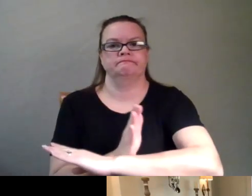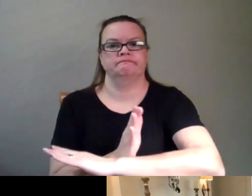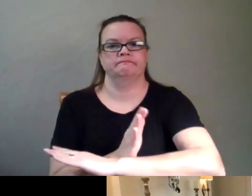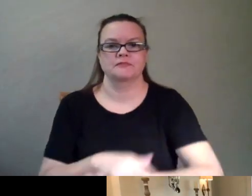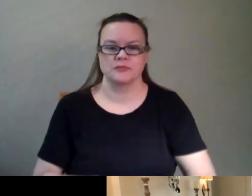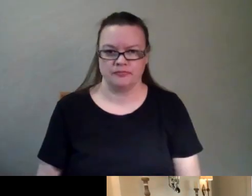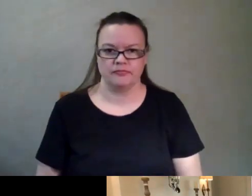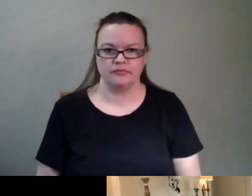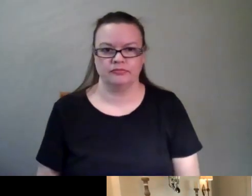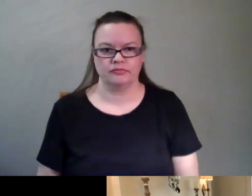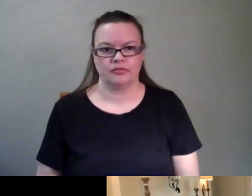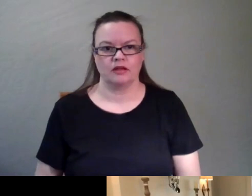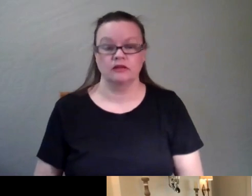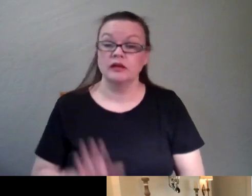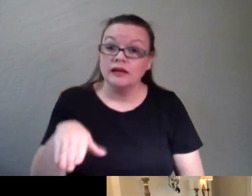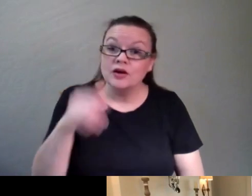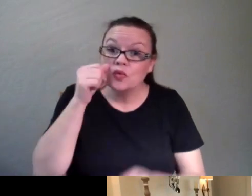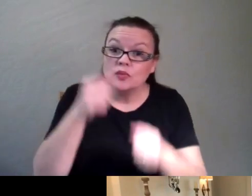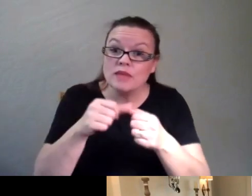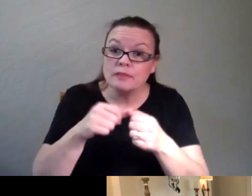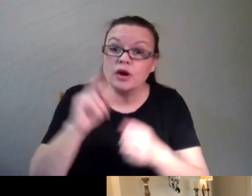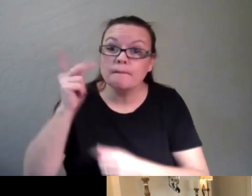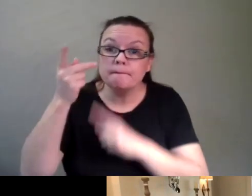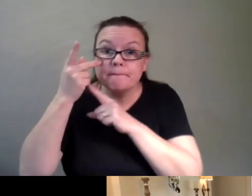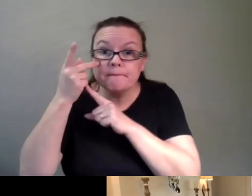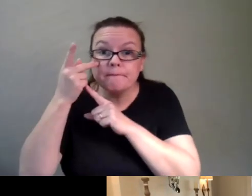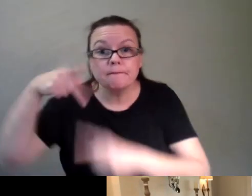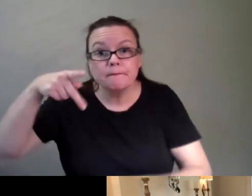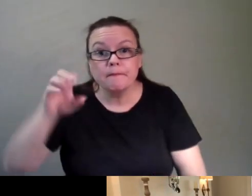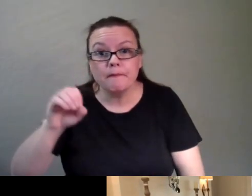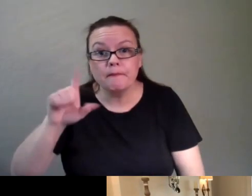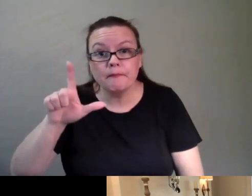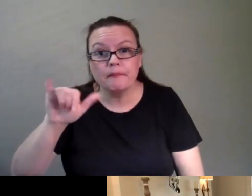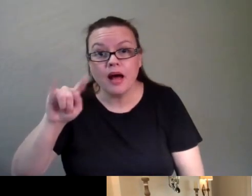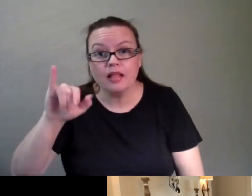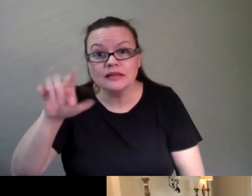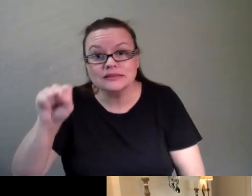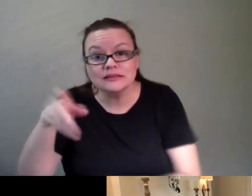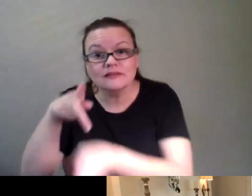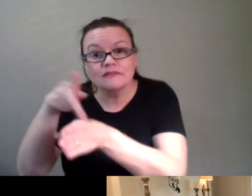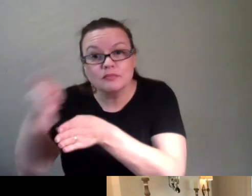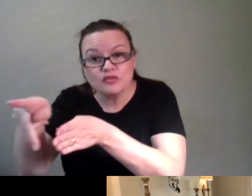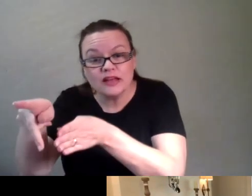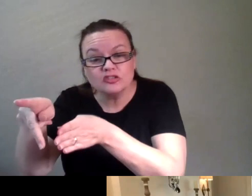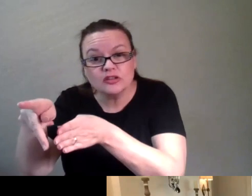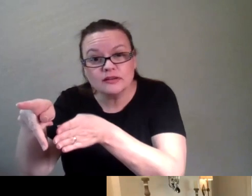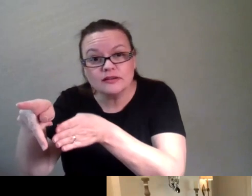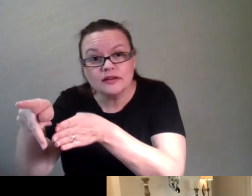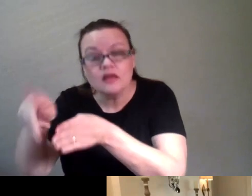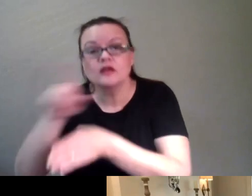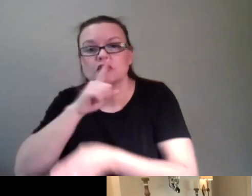which we consider public service, both of us are dreaded political consultants, but we consider it a real badge of honor.